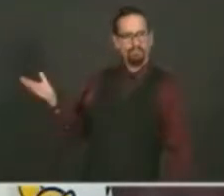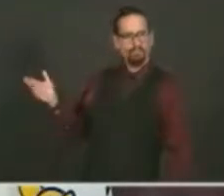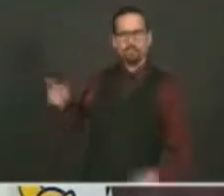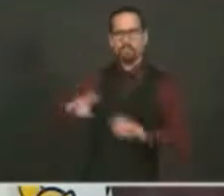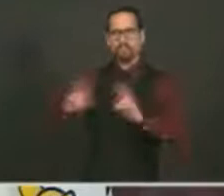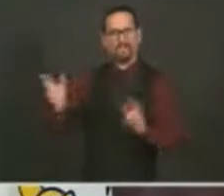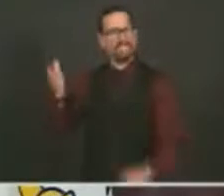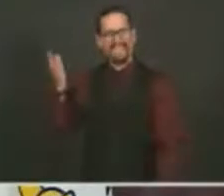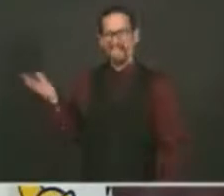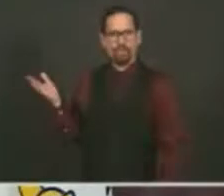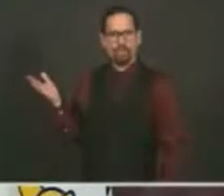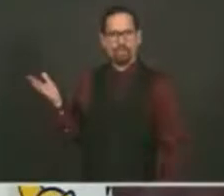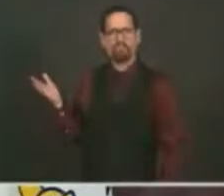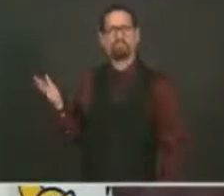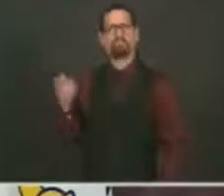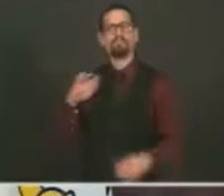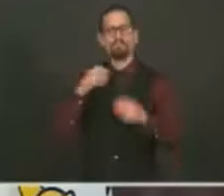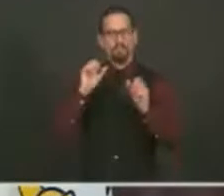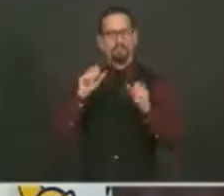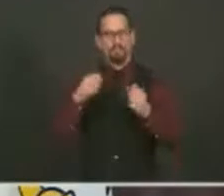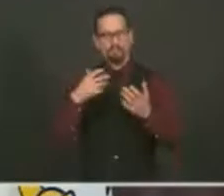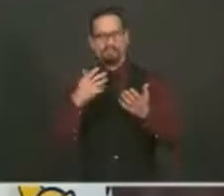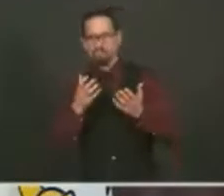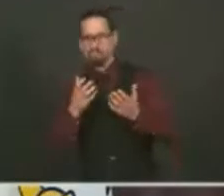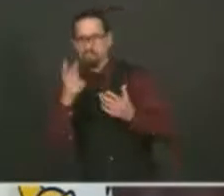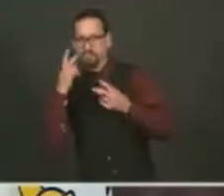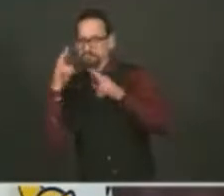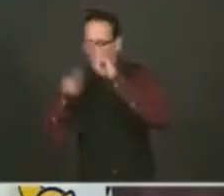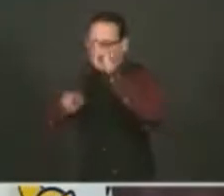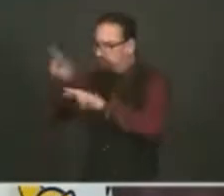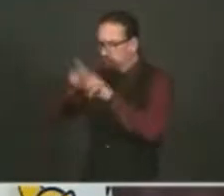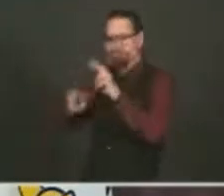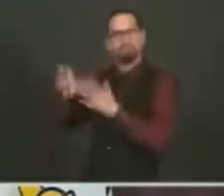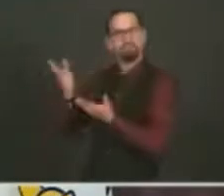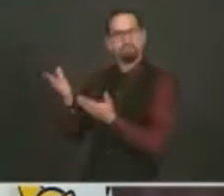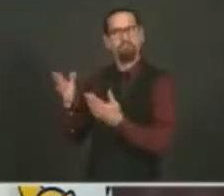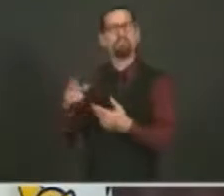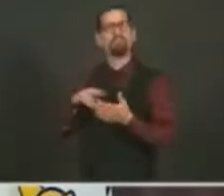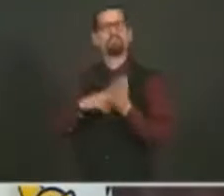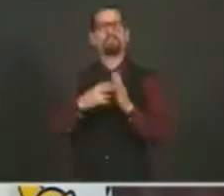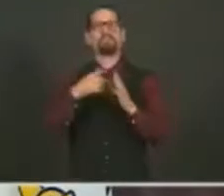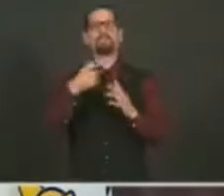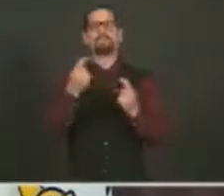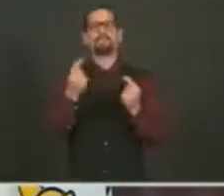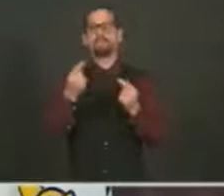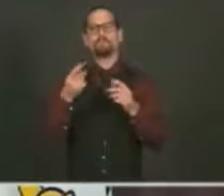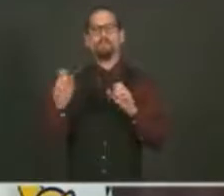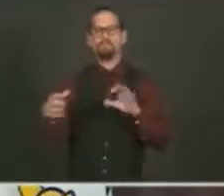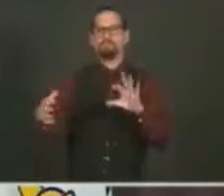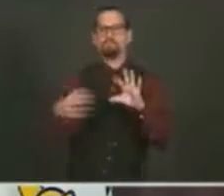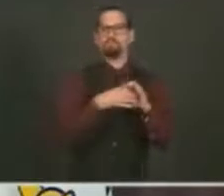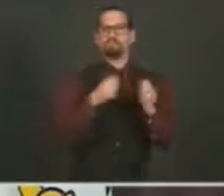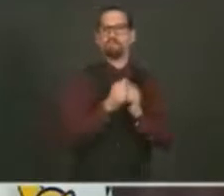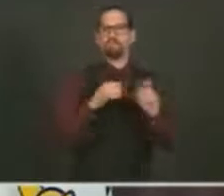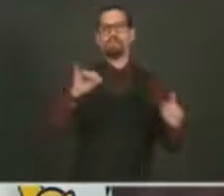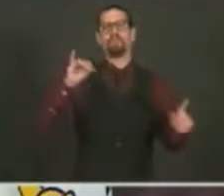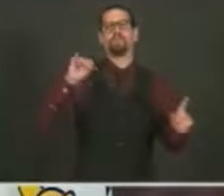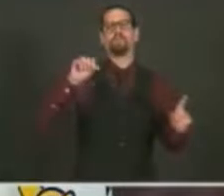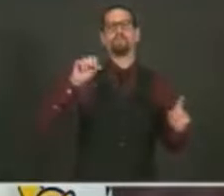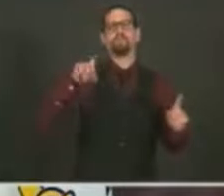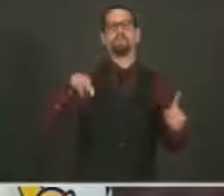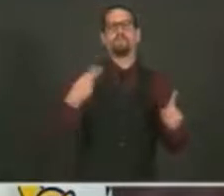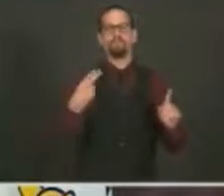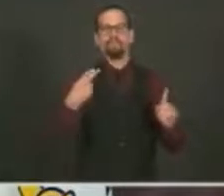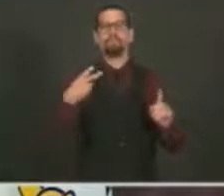to help understand. I'm going to make sure that you connect with Joseph afterwards so that we can dig a little bit deeper of what's available